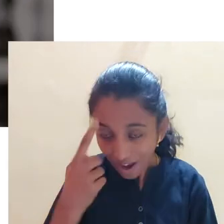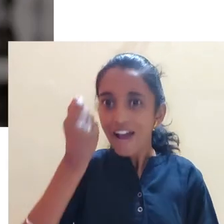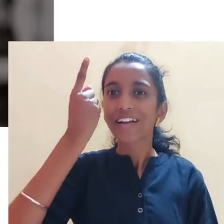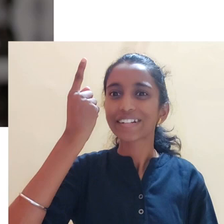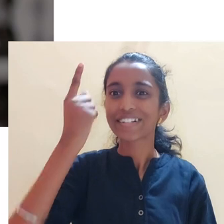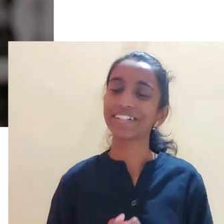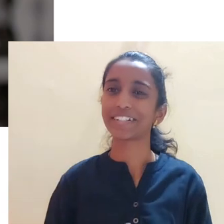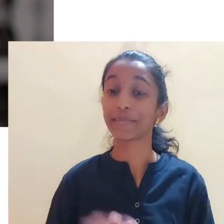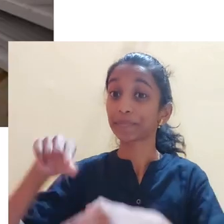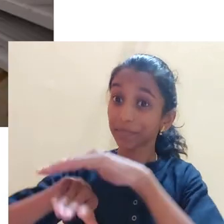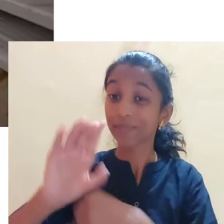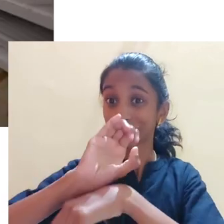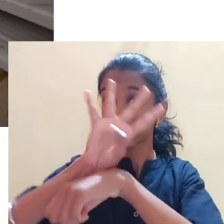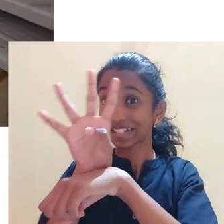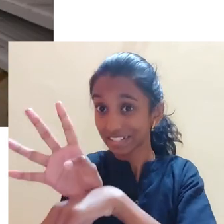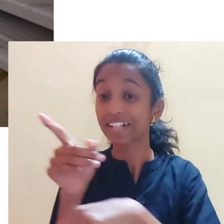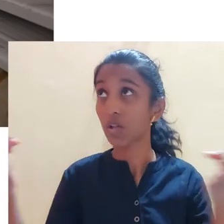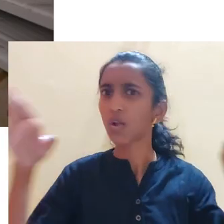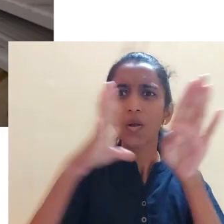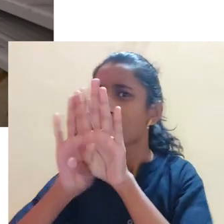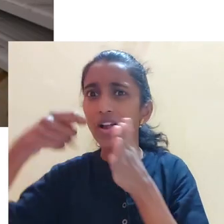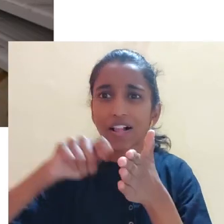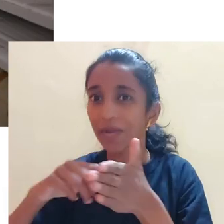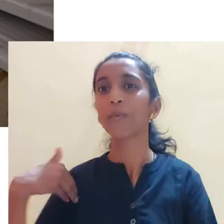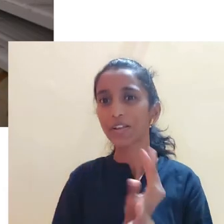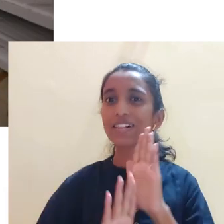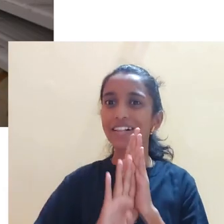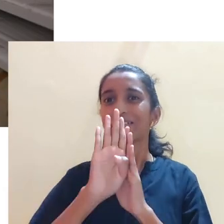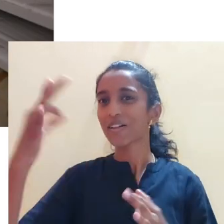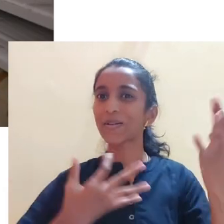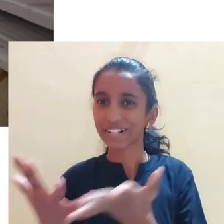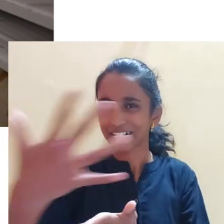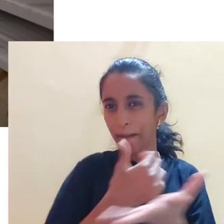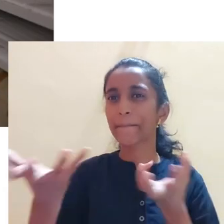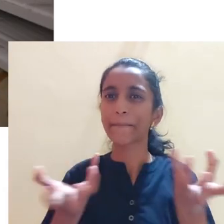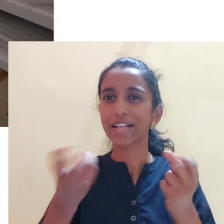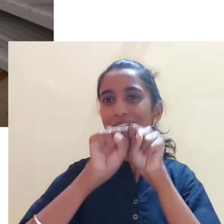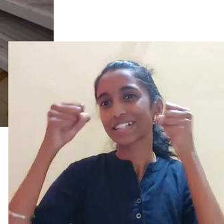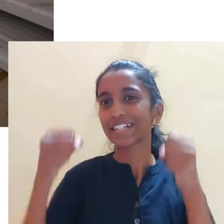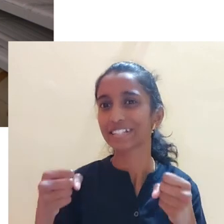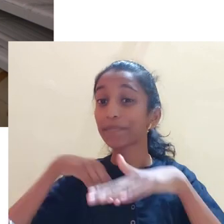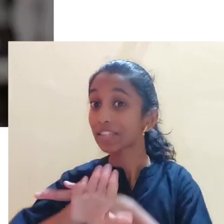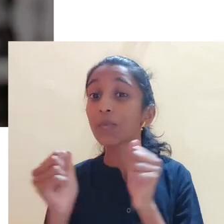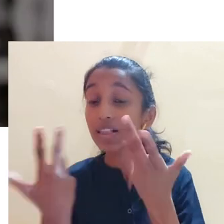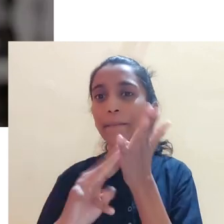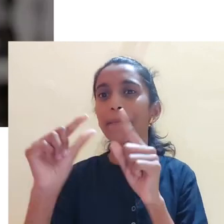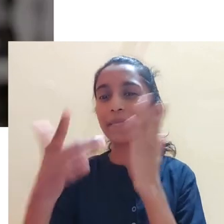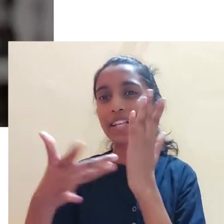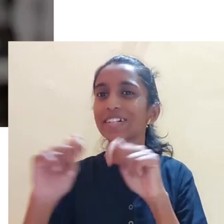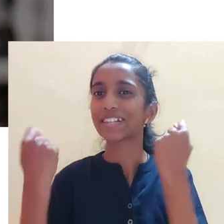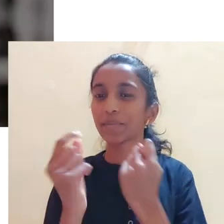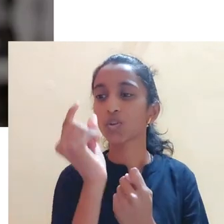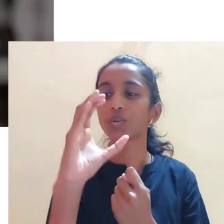us all realize this. Through the course of the lockdown, we developed a new collections management system with the